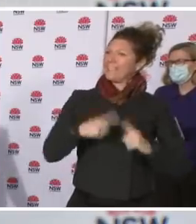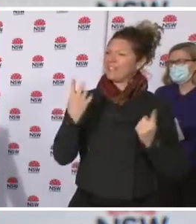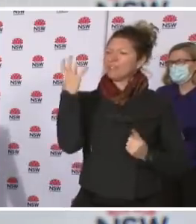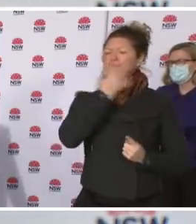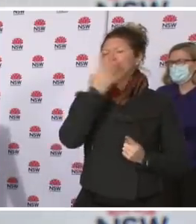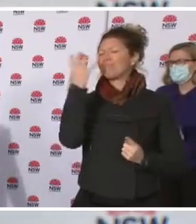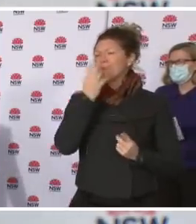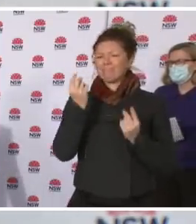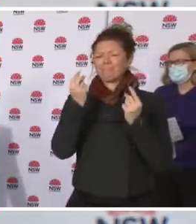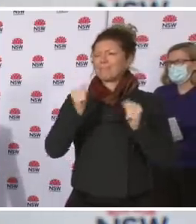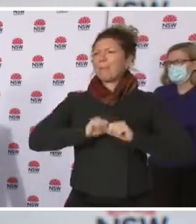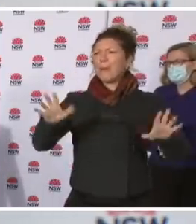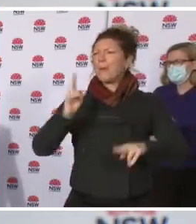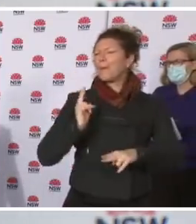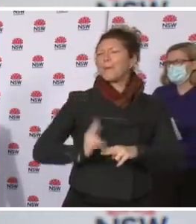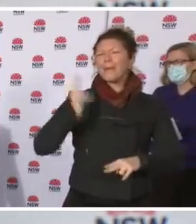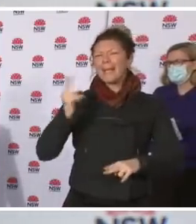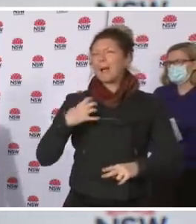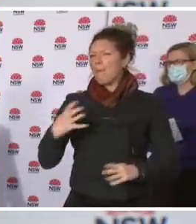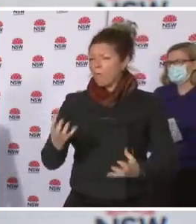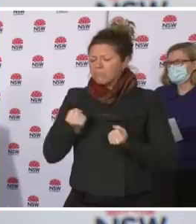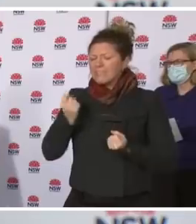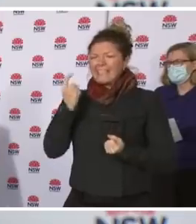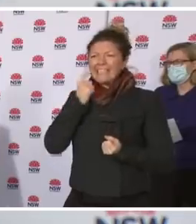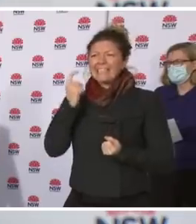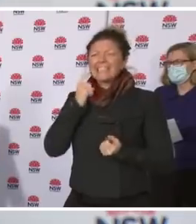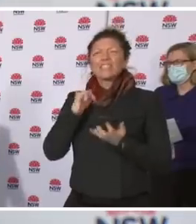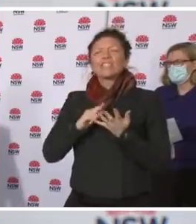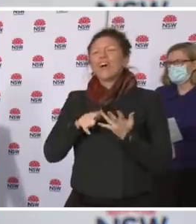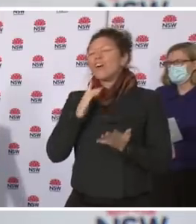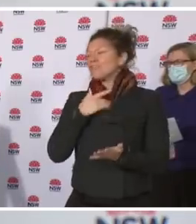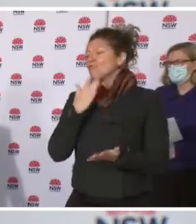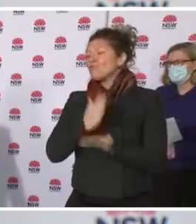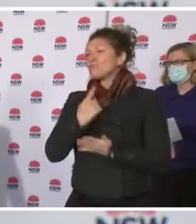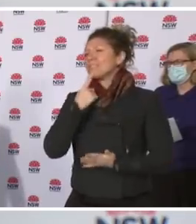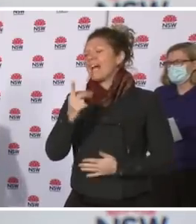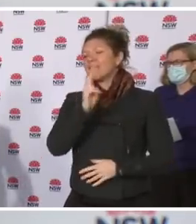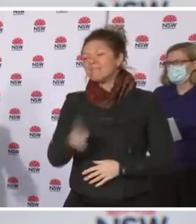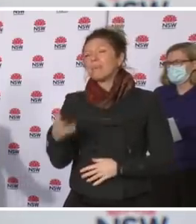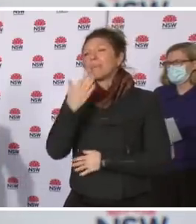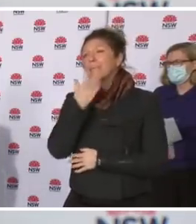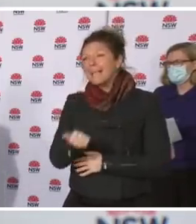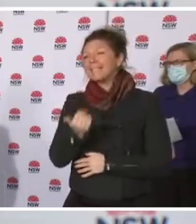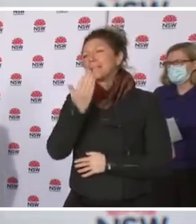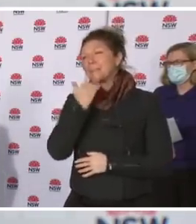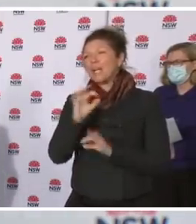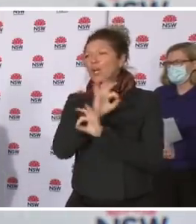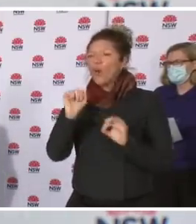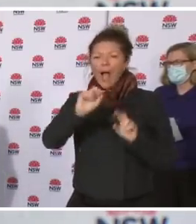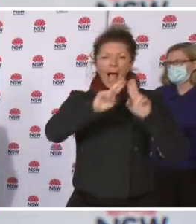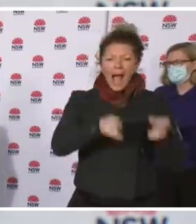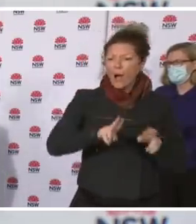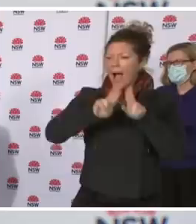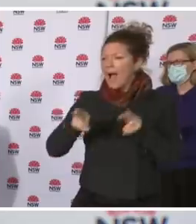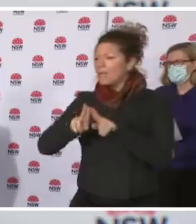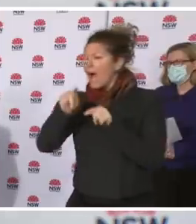I can't say that enough. Please know, stick to your household, don't move between households. And please